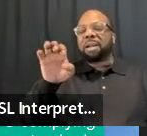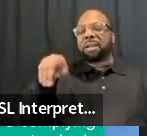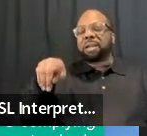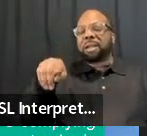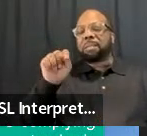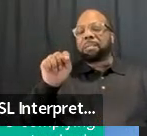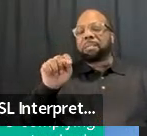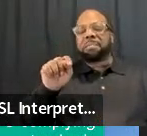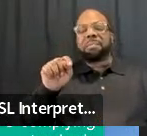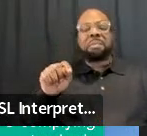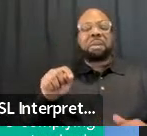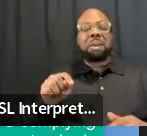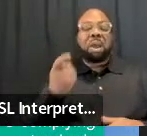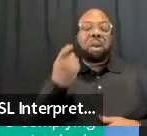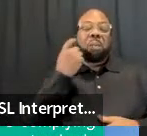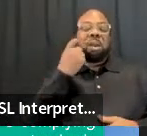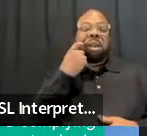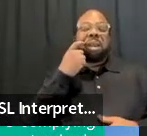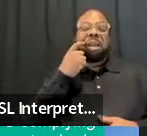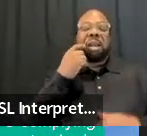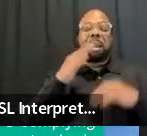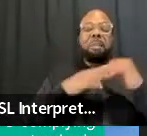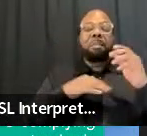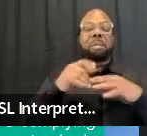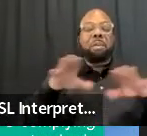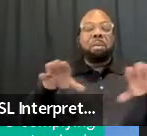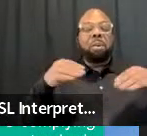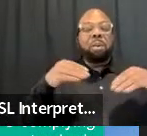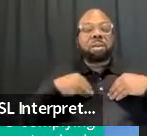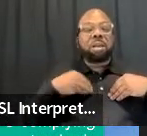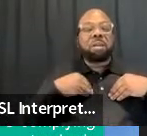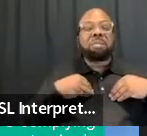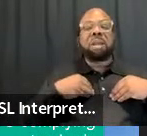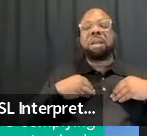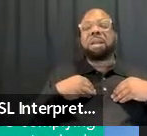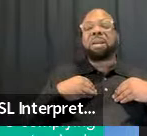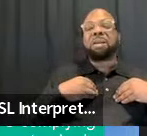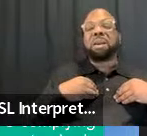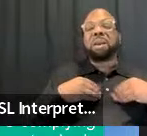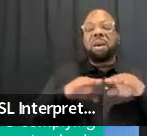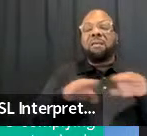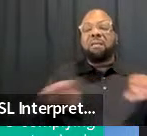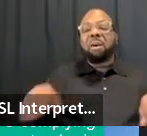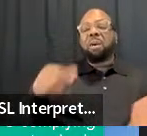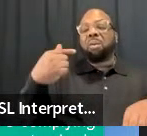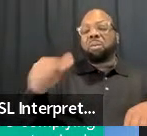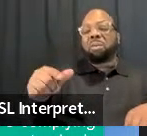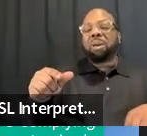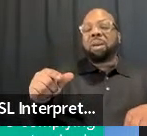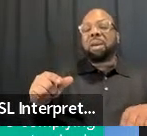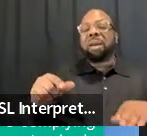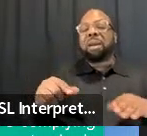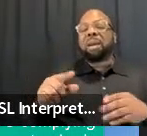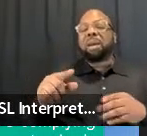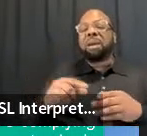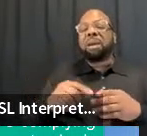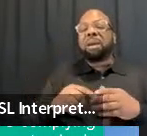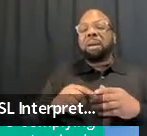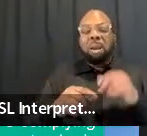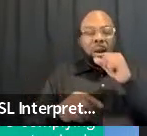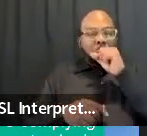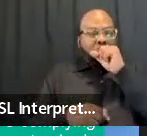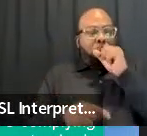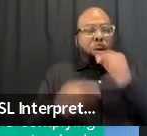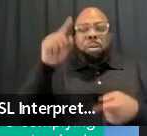recent buildings that have taken the Zone Green floor area deduction generally deduct about 5% of their floor area.